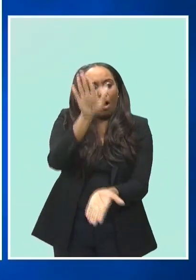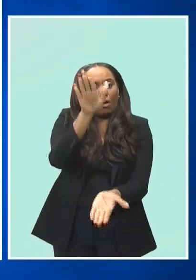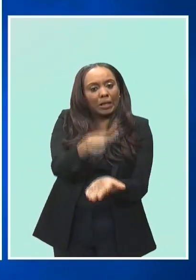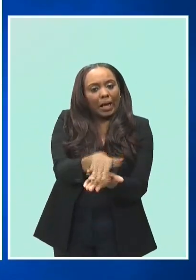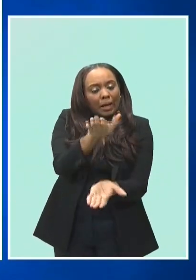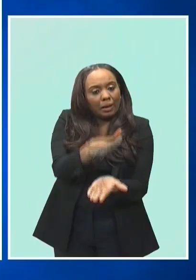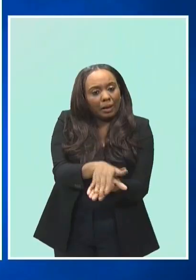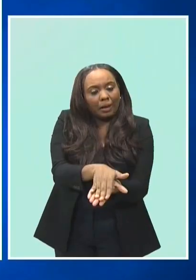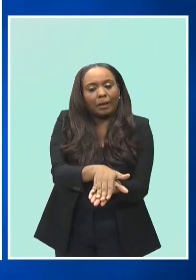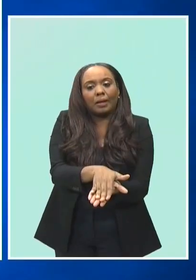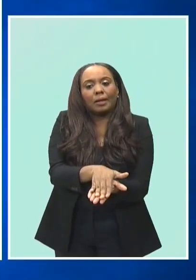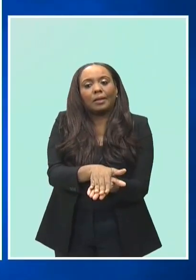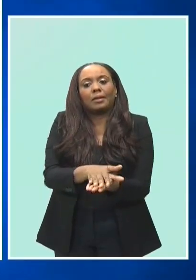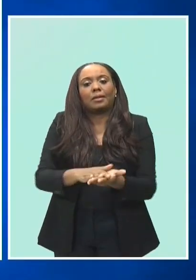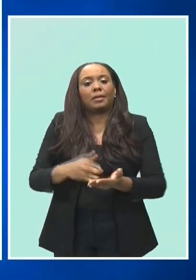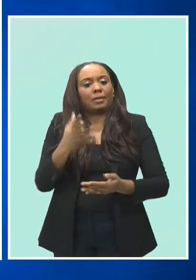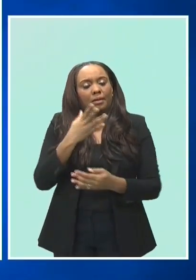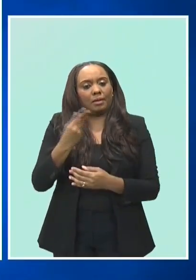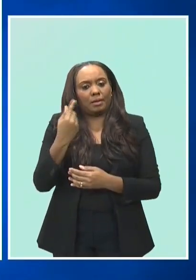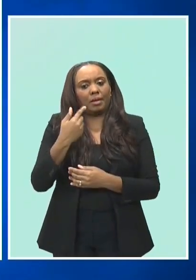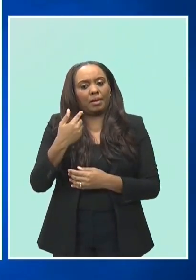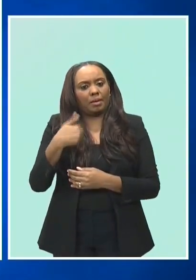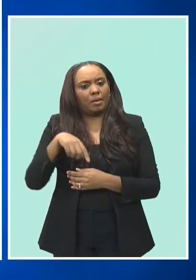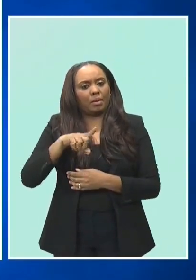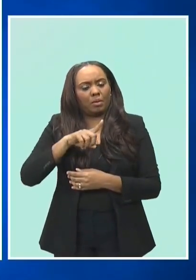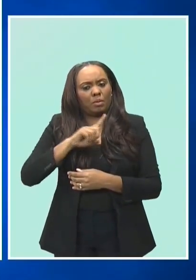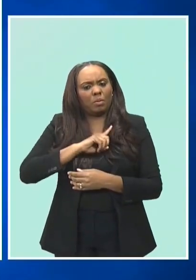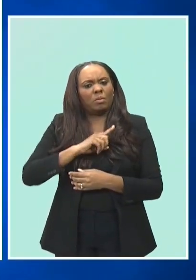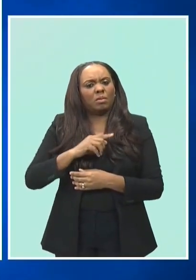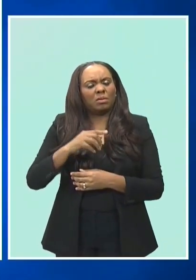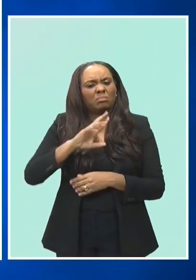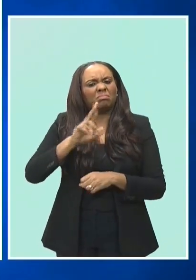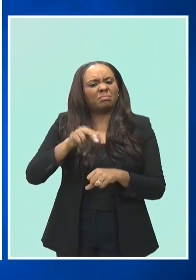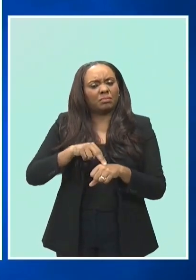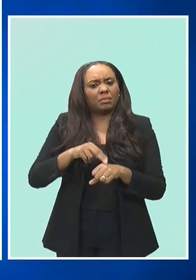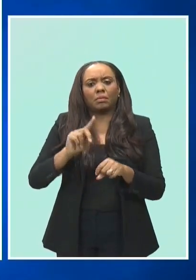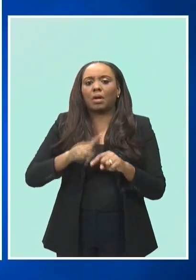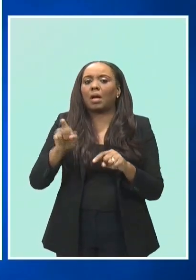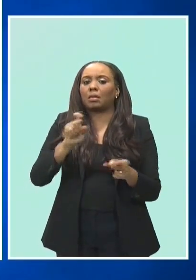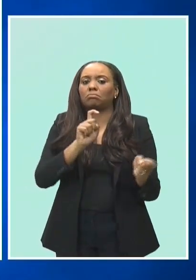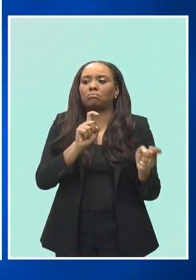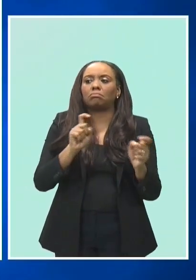tour operator that departs Lamanai from Orange Walk. But we have had to